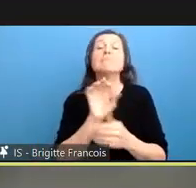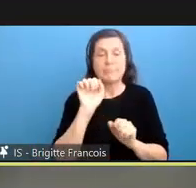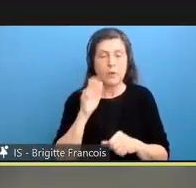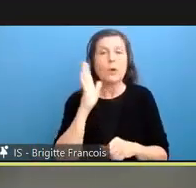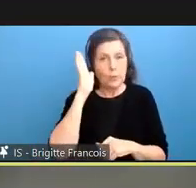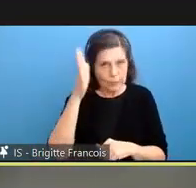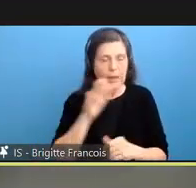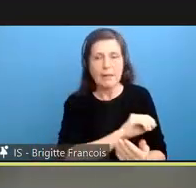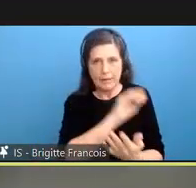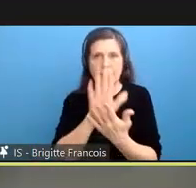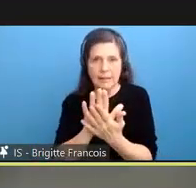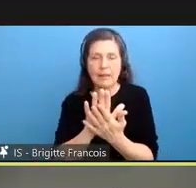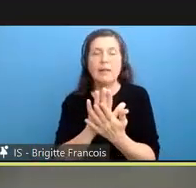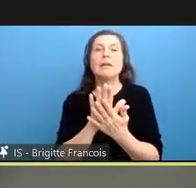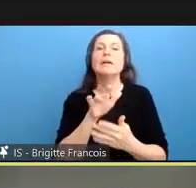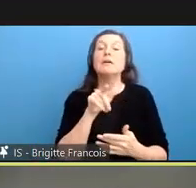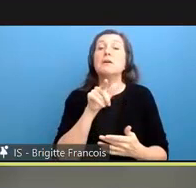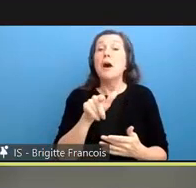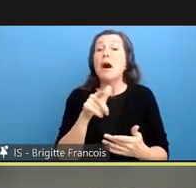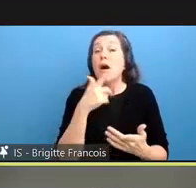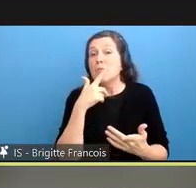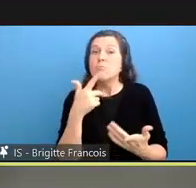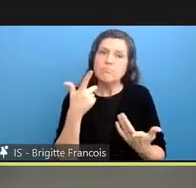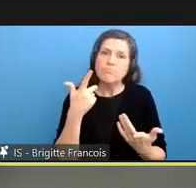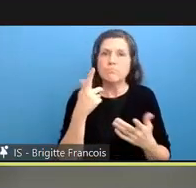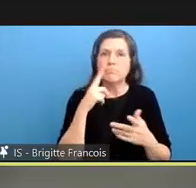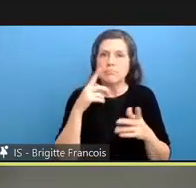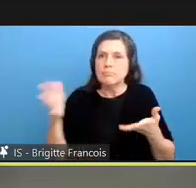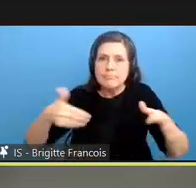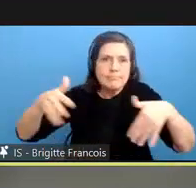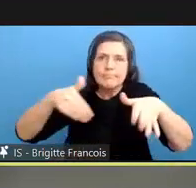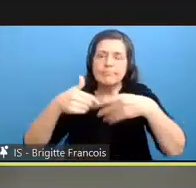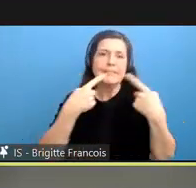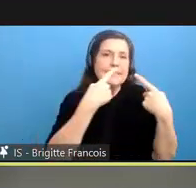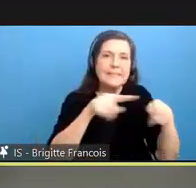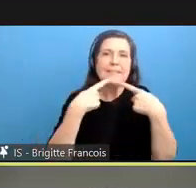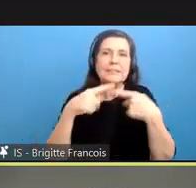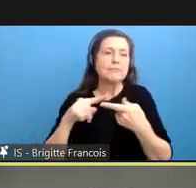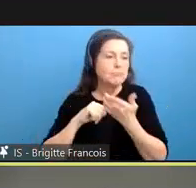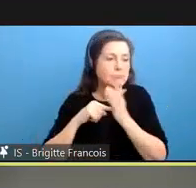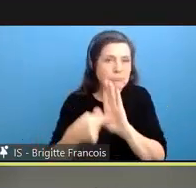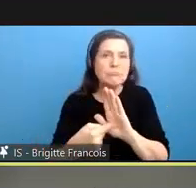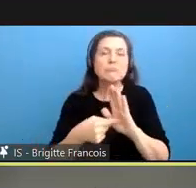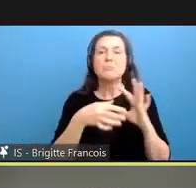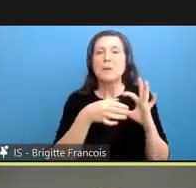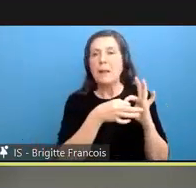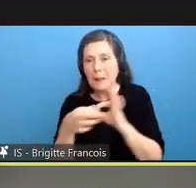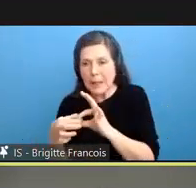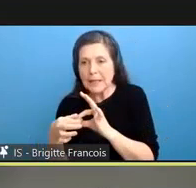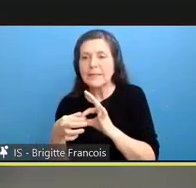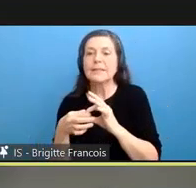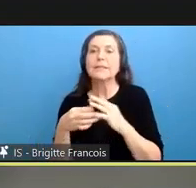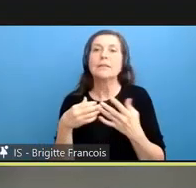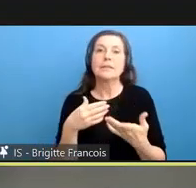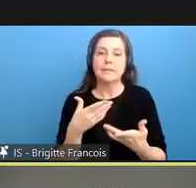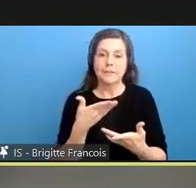see what else we can put together for you. We will do a roundup of all the resources and the links that those of you that have